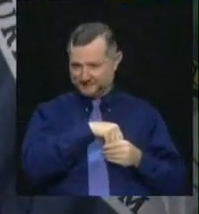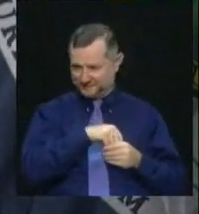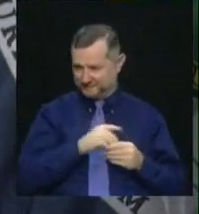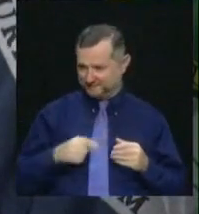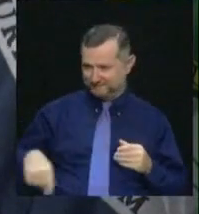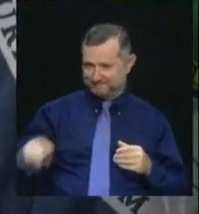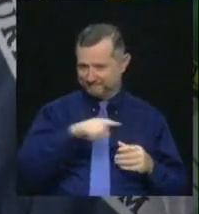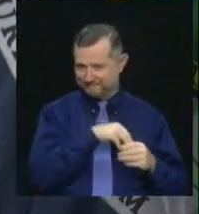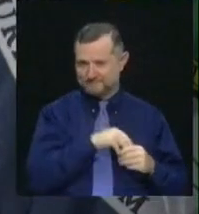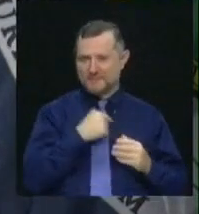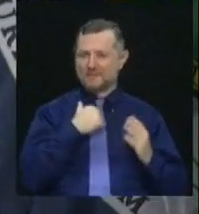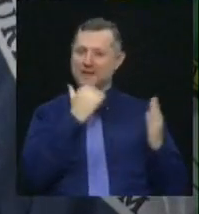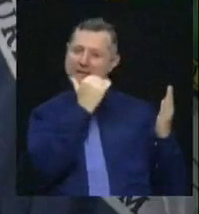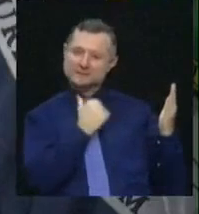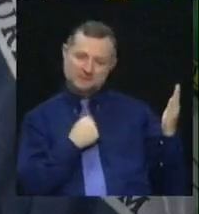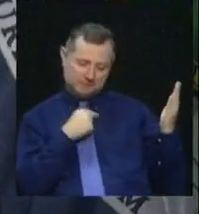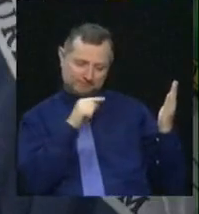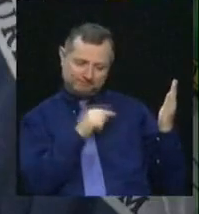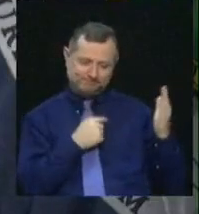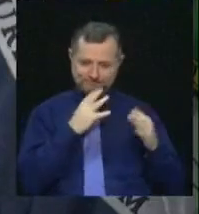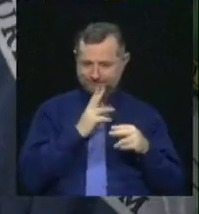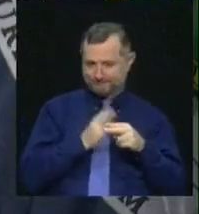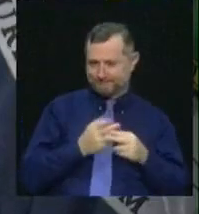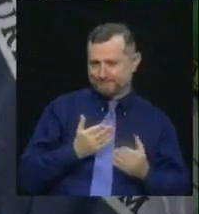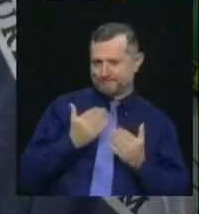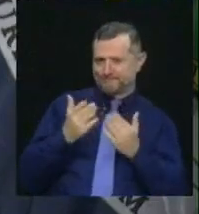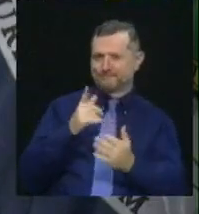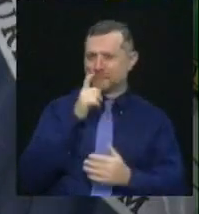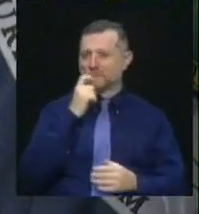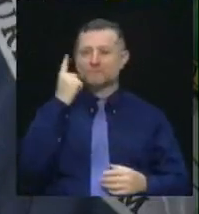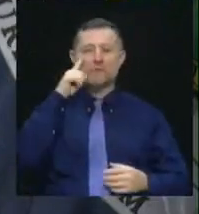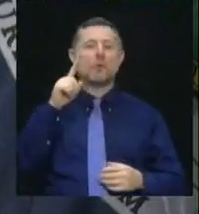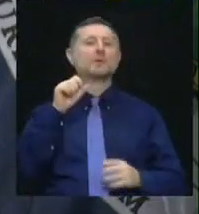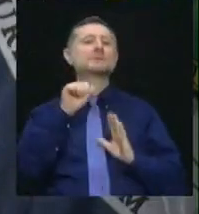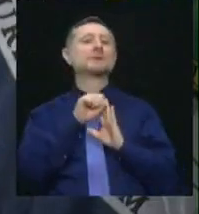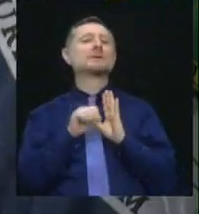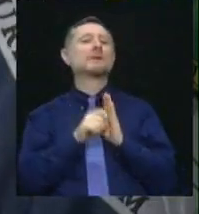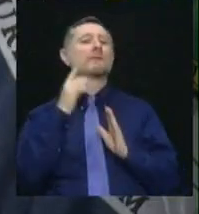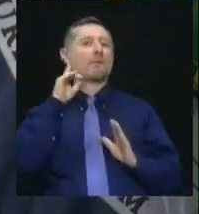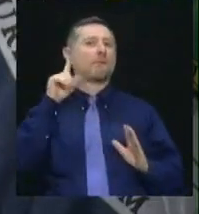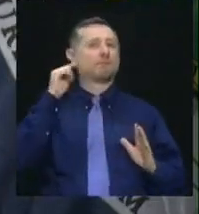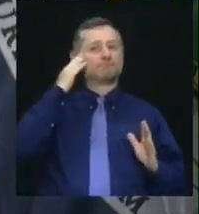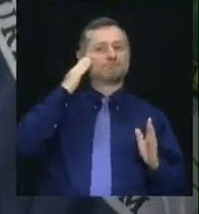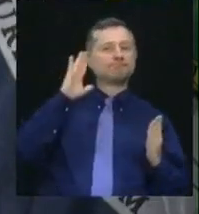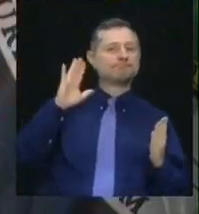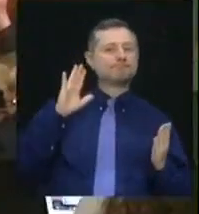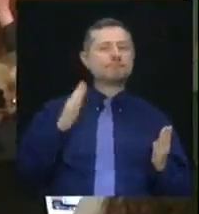state will be familiar with and would be very proud of, but the process is still in its early stages.